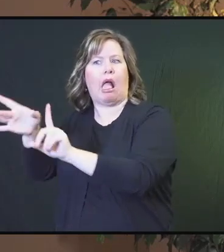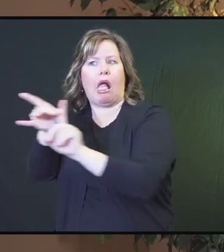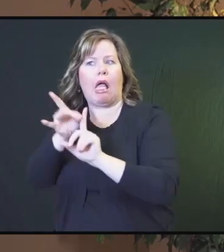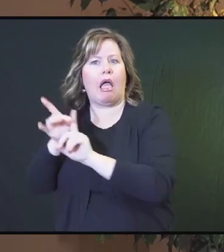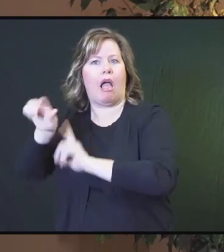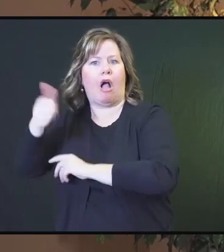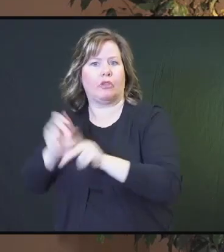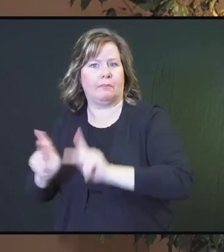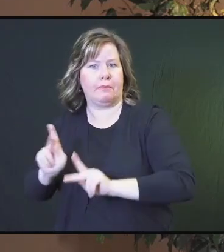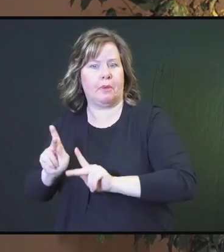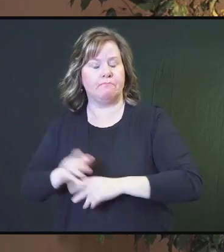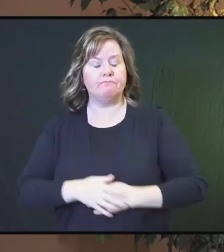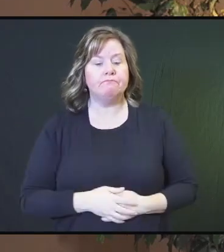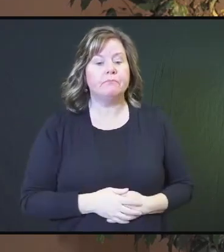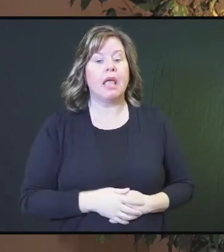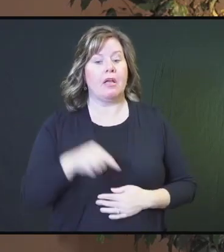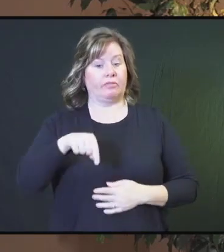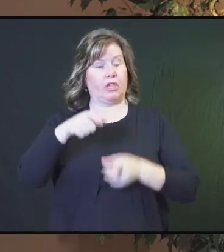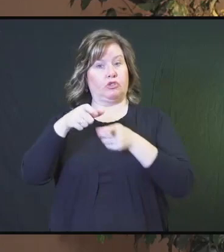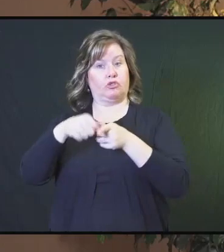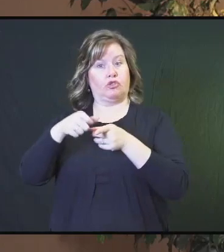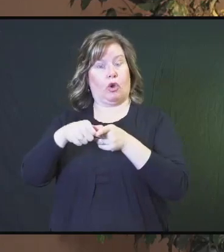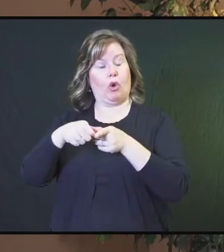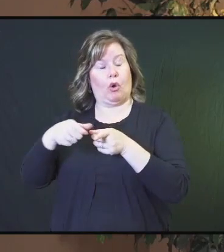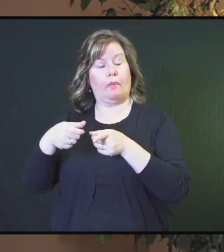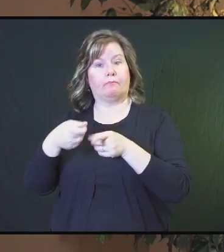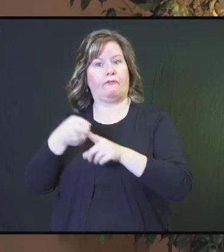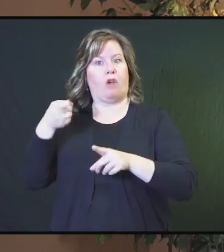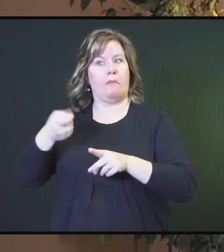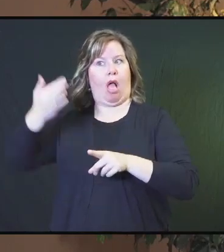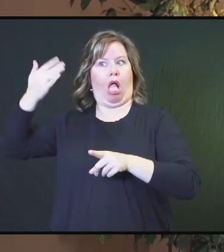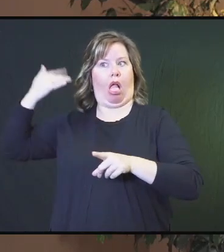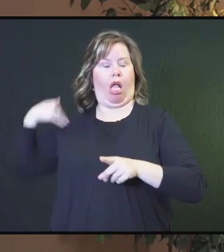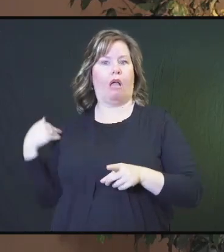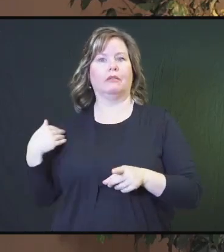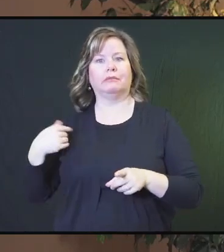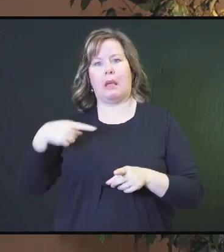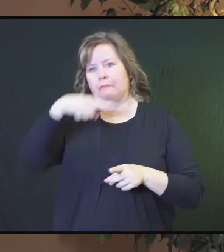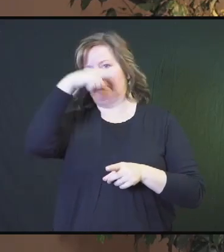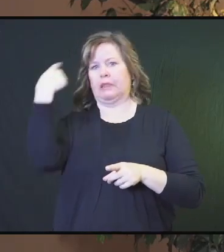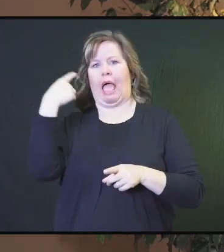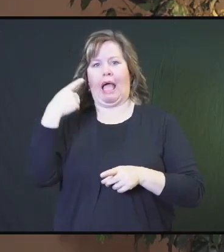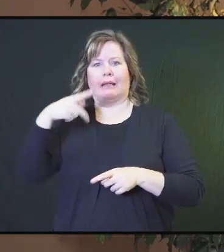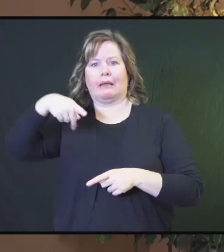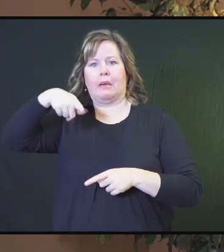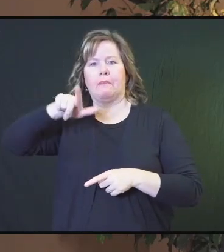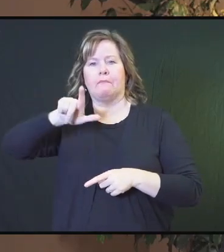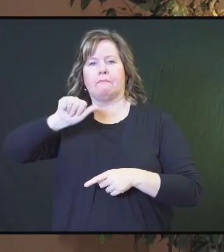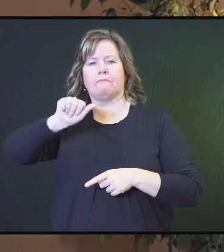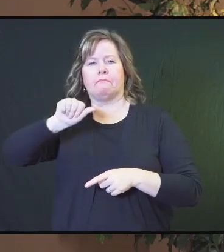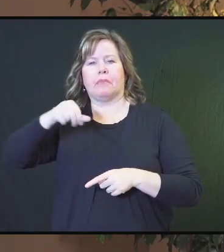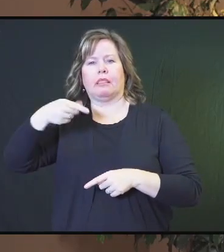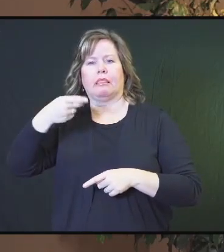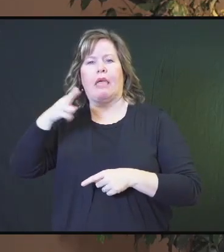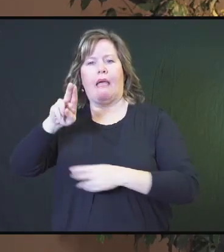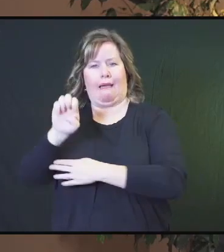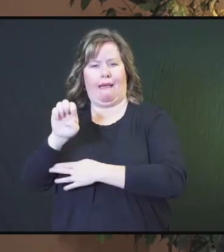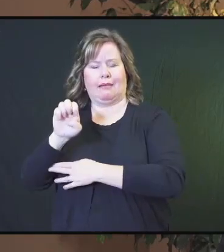tools. Quarantine was first used during the Black Plague in the 14th century in